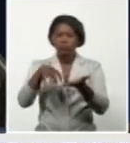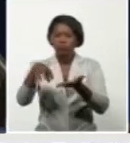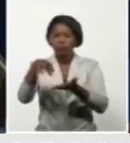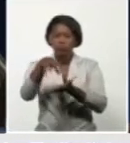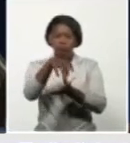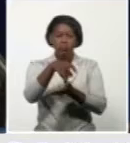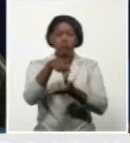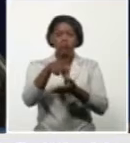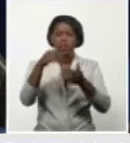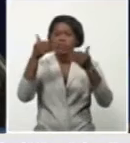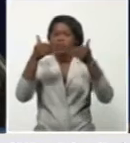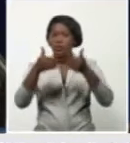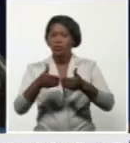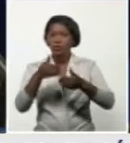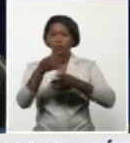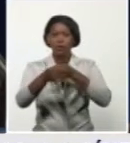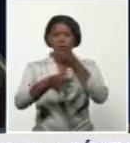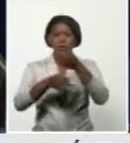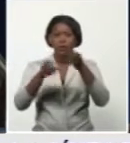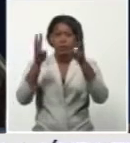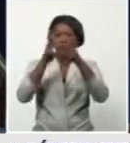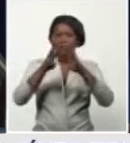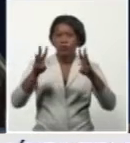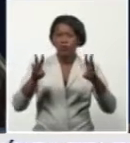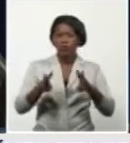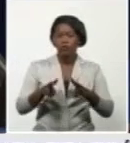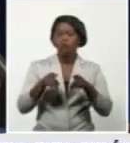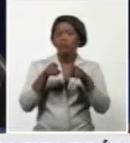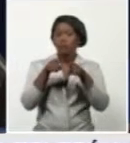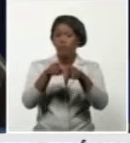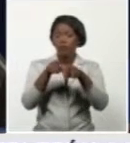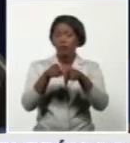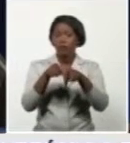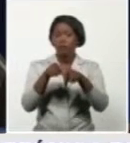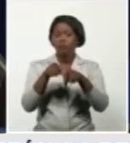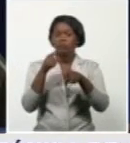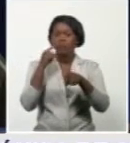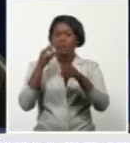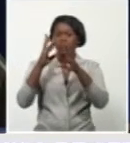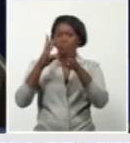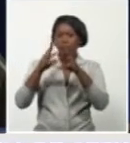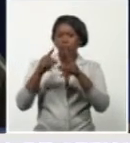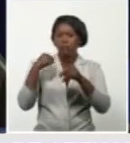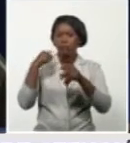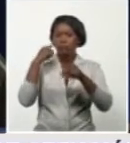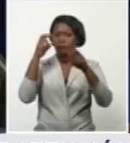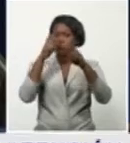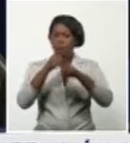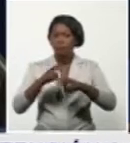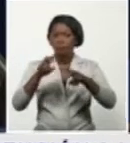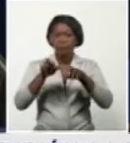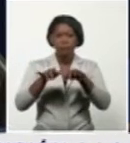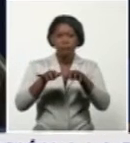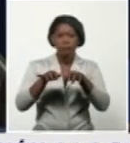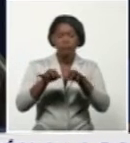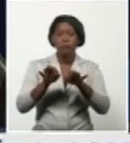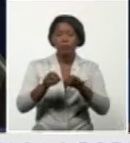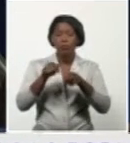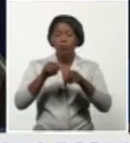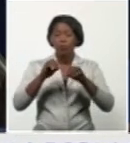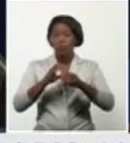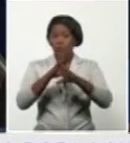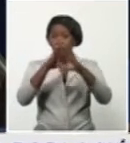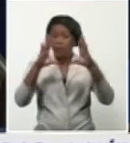those of the World Health Organization and others. They continuously update their date. And of